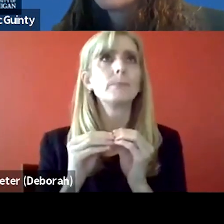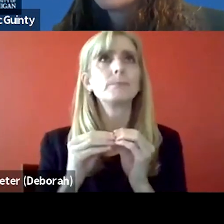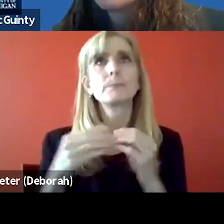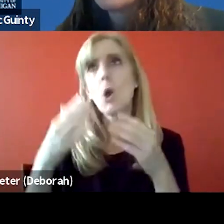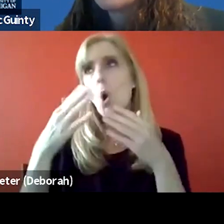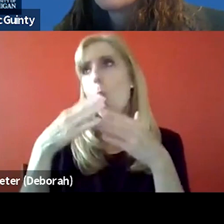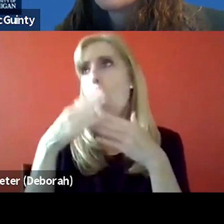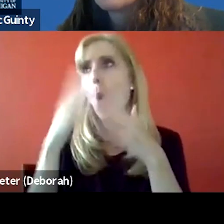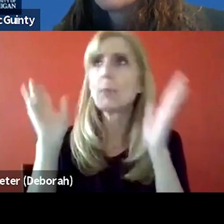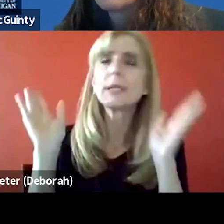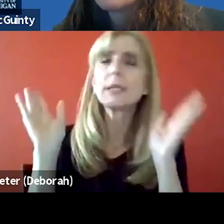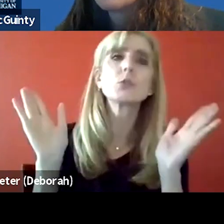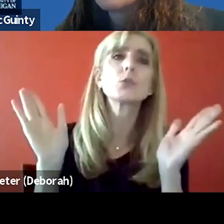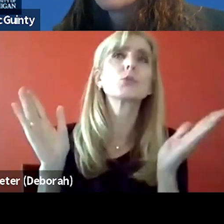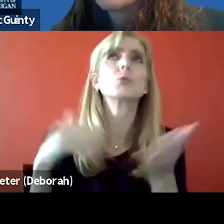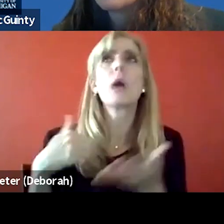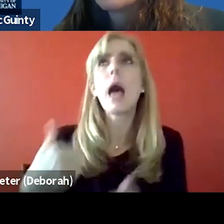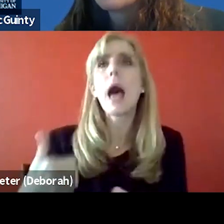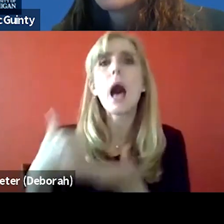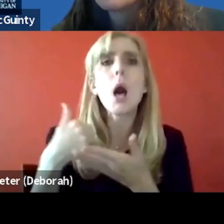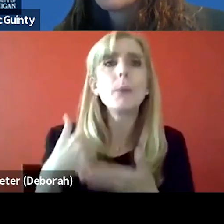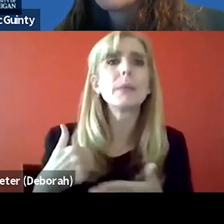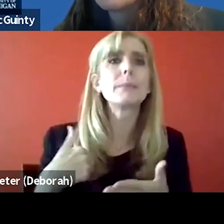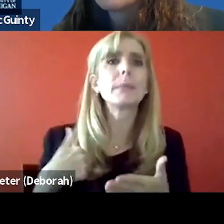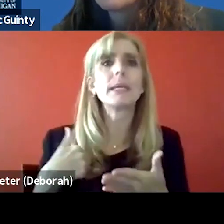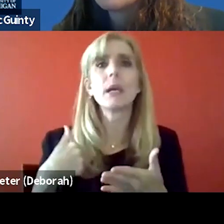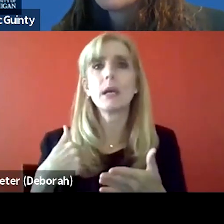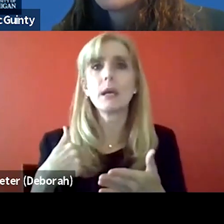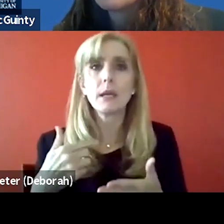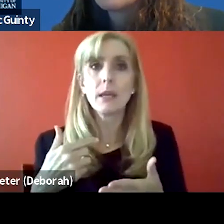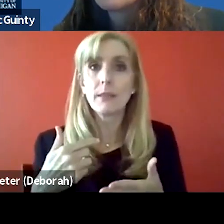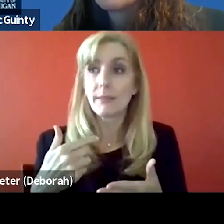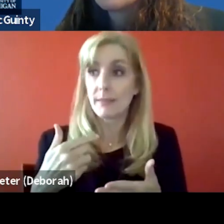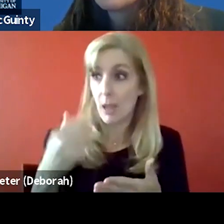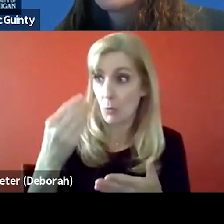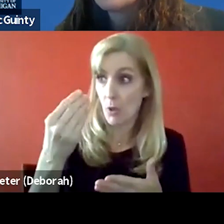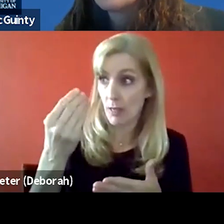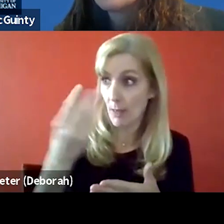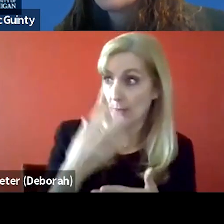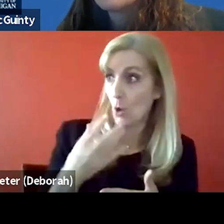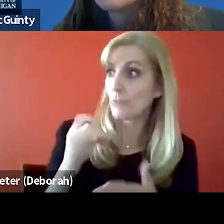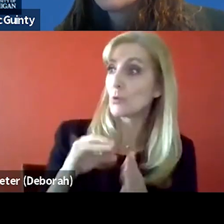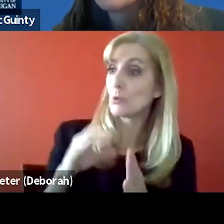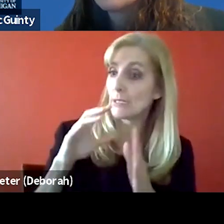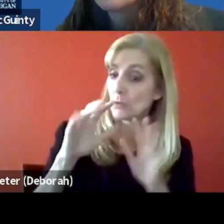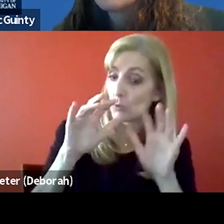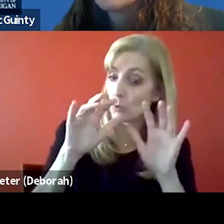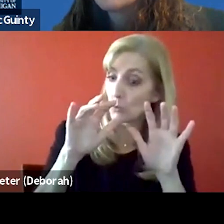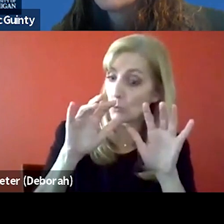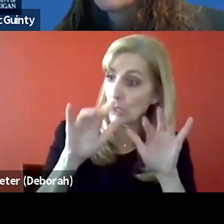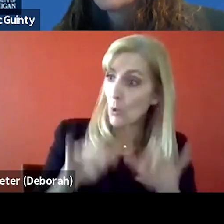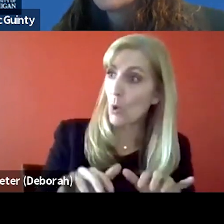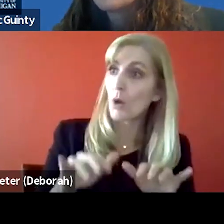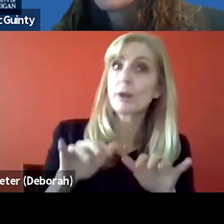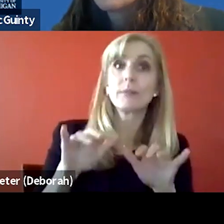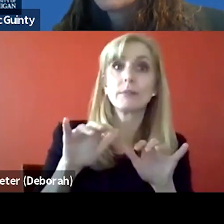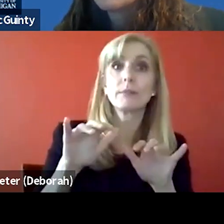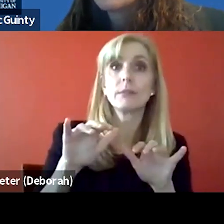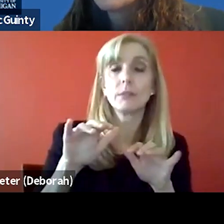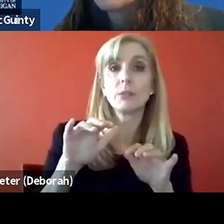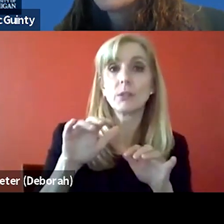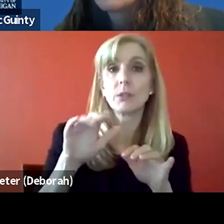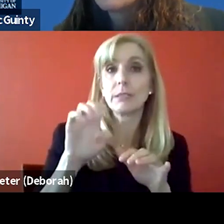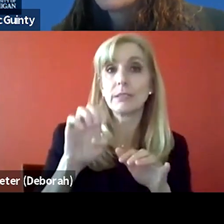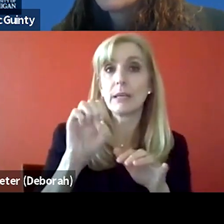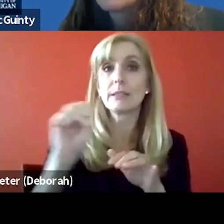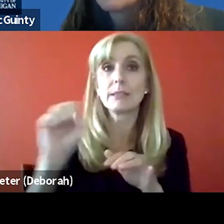to helping me and going over it beyond if you need to record your essay, then typing it out, you can do so as well. But then